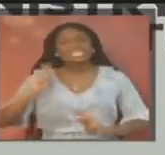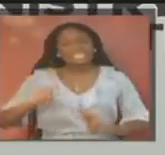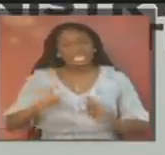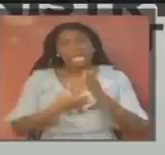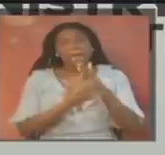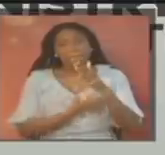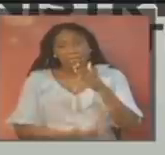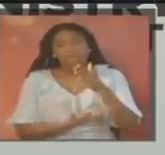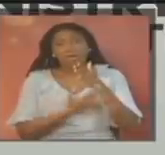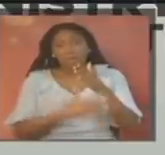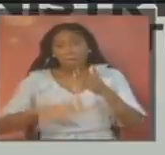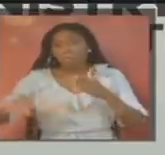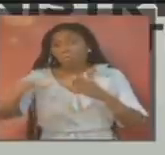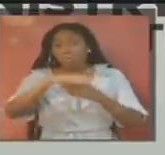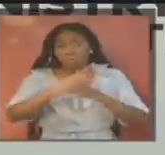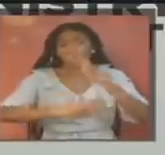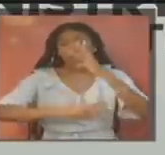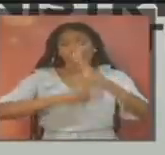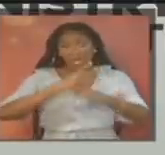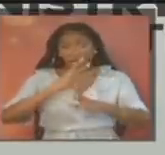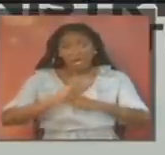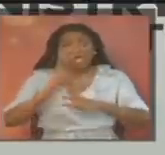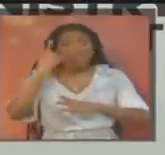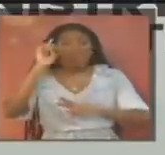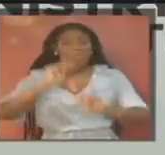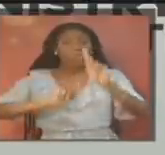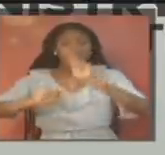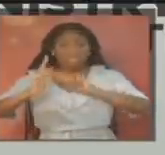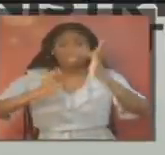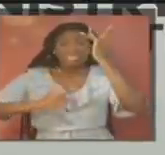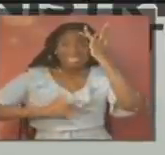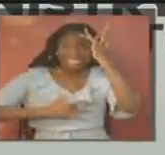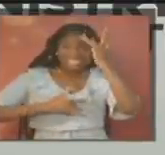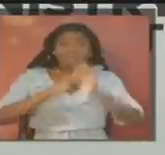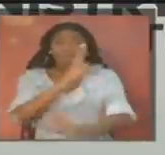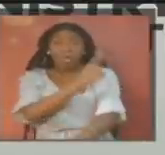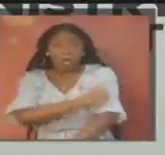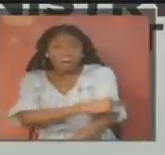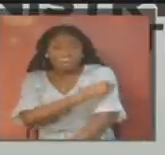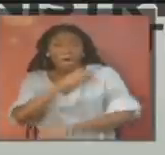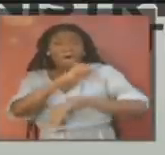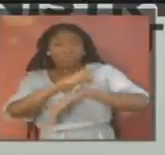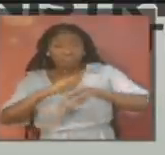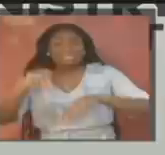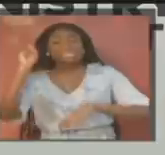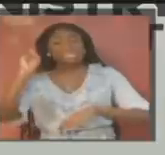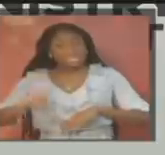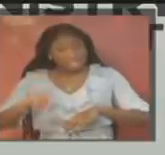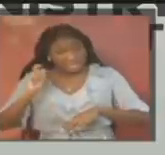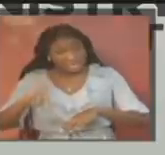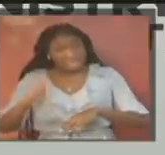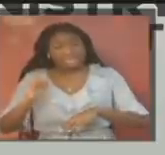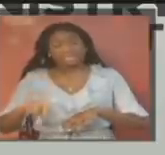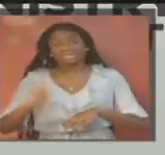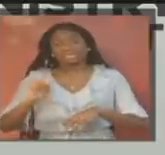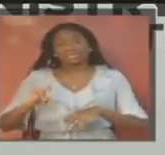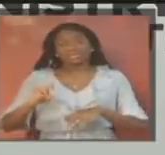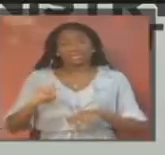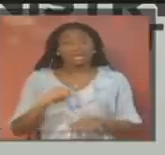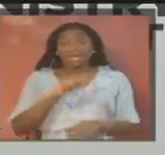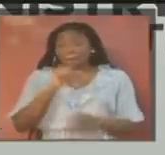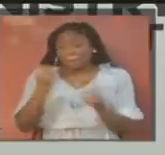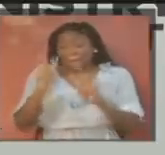for transfusion and of the critical contribution voluntary, unpaid blood donors make to national